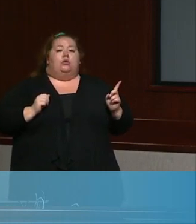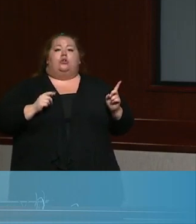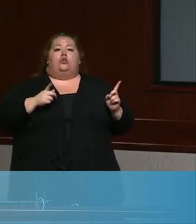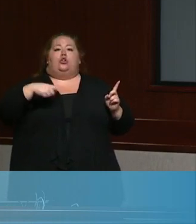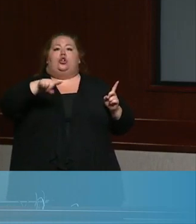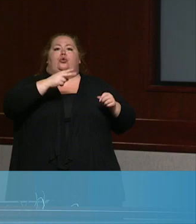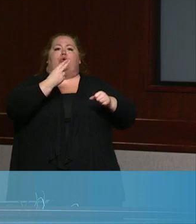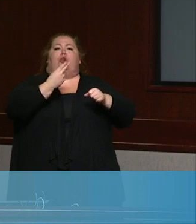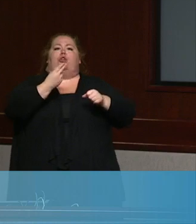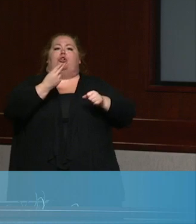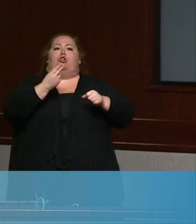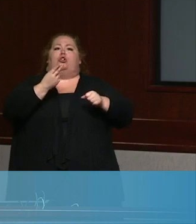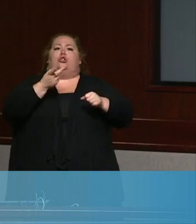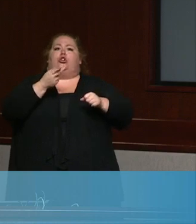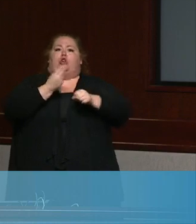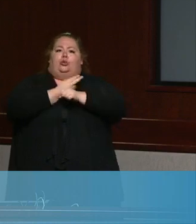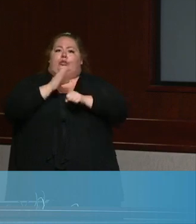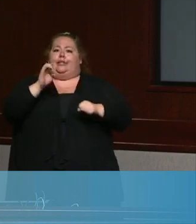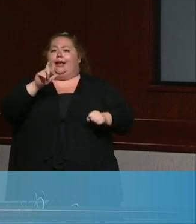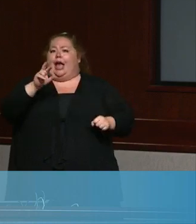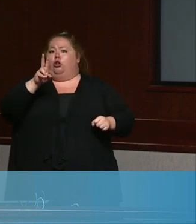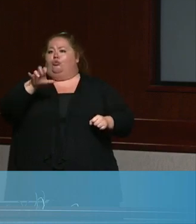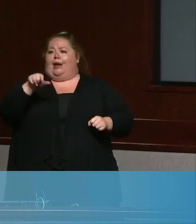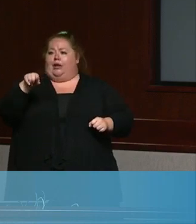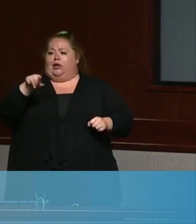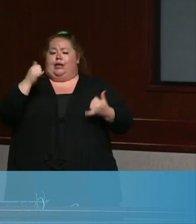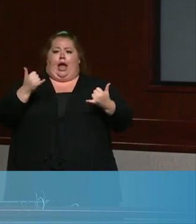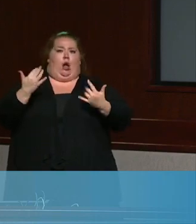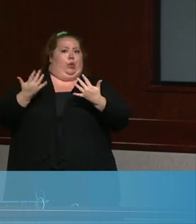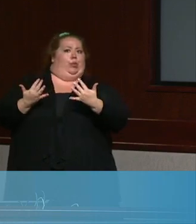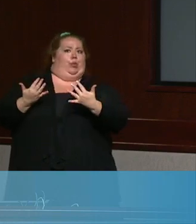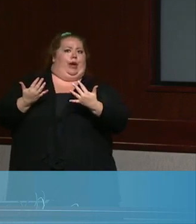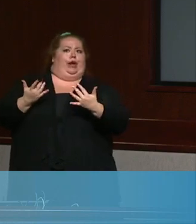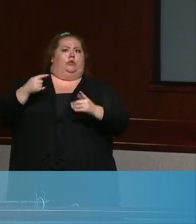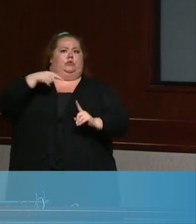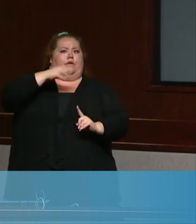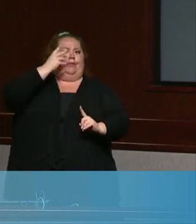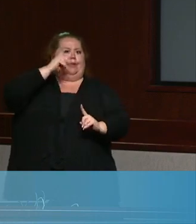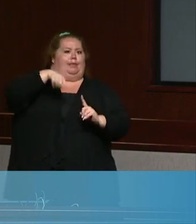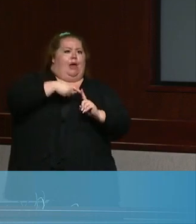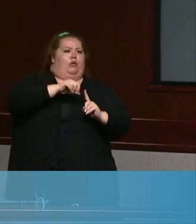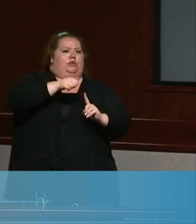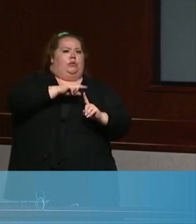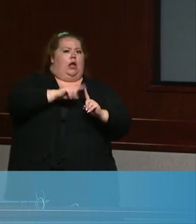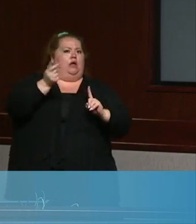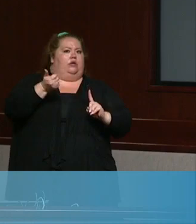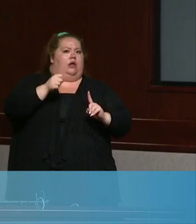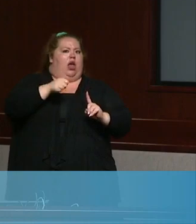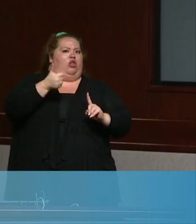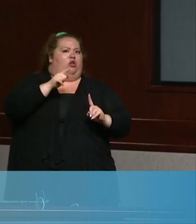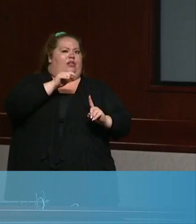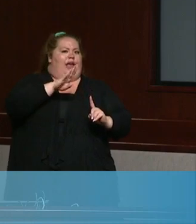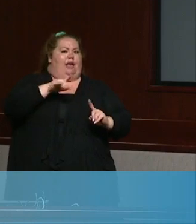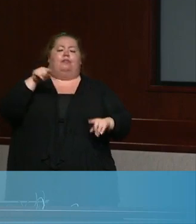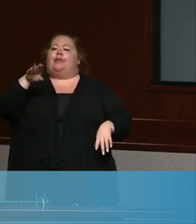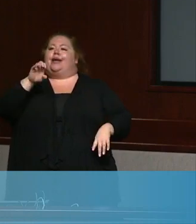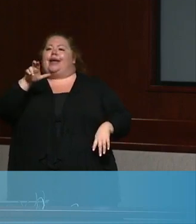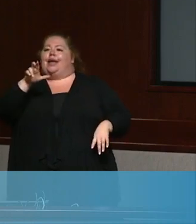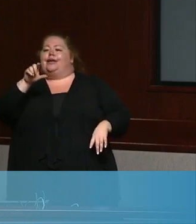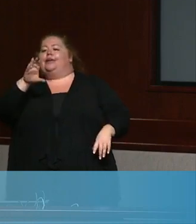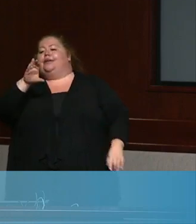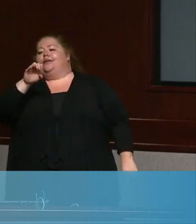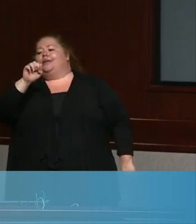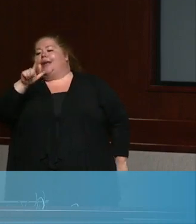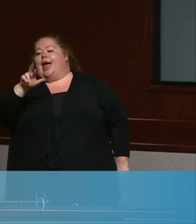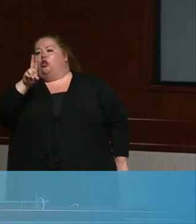another lab you all are thinking of directing result or tests to? So CalReady is not a laboratory. CalReady is the California